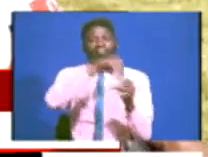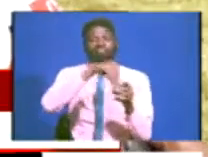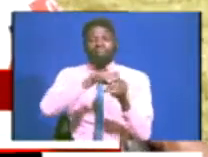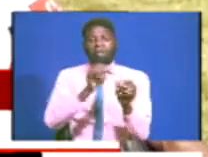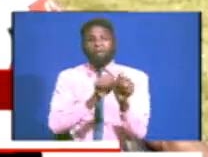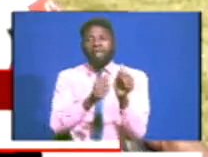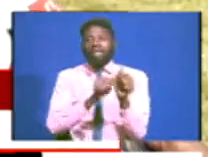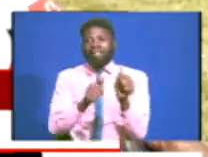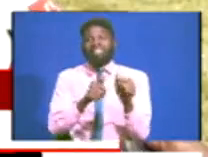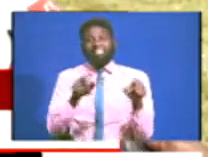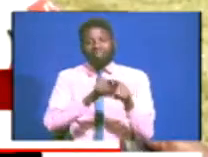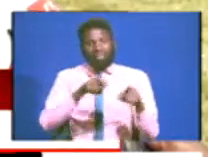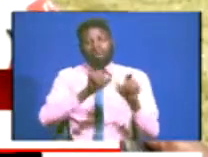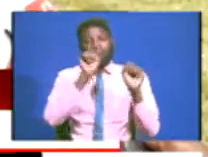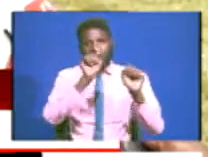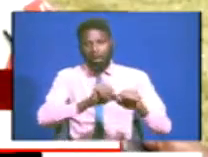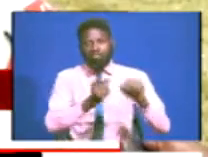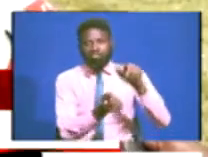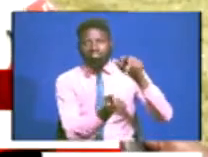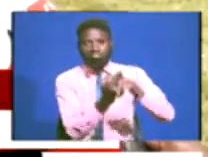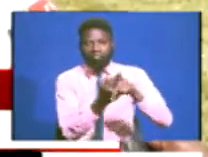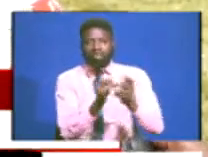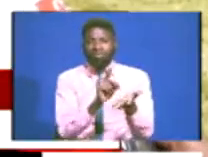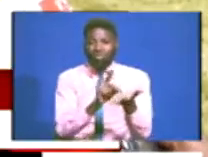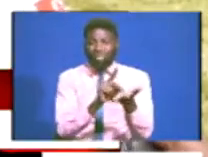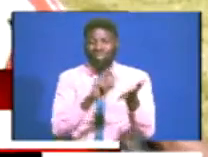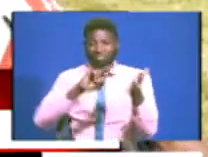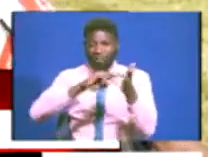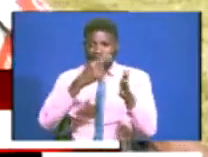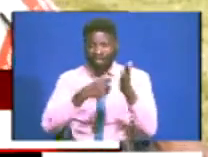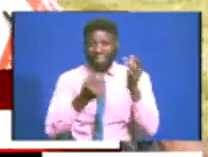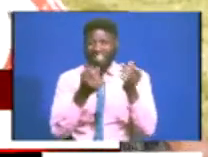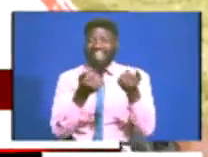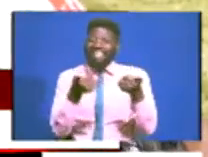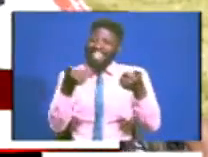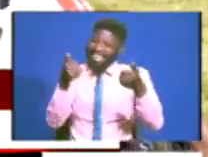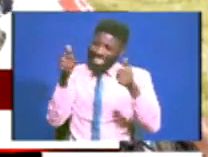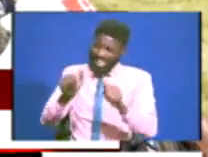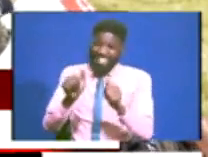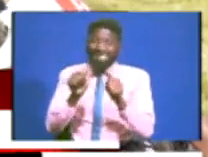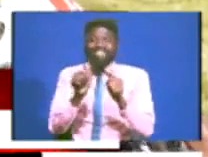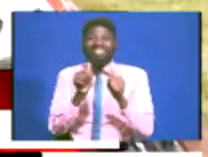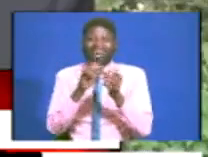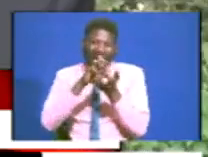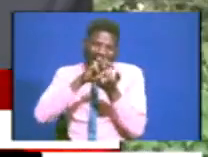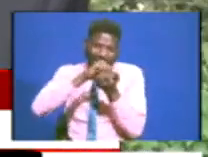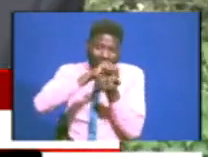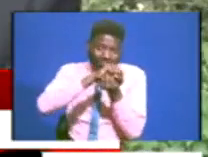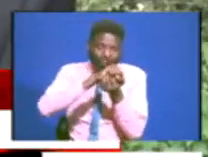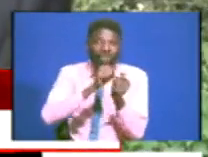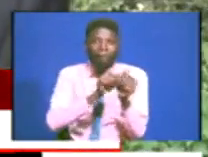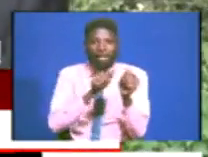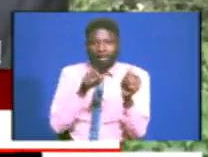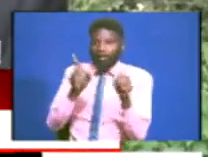produce that toxin. What does that do? It means that any stem borer that eats the maize is the one that is going to be affected. We